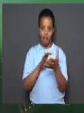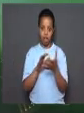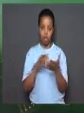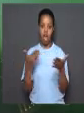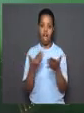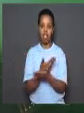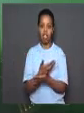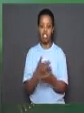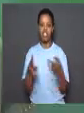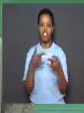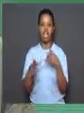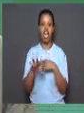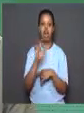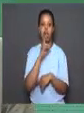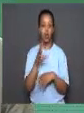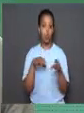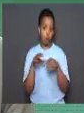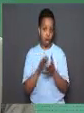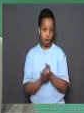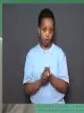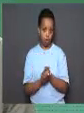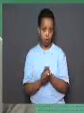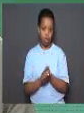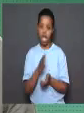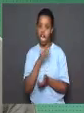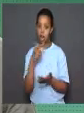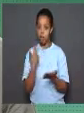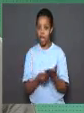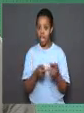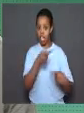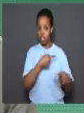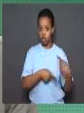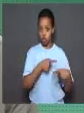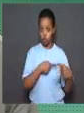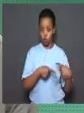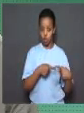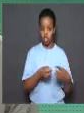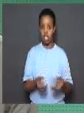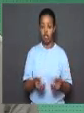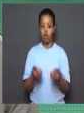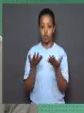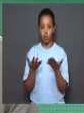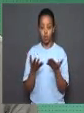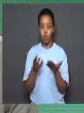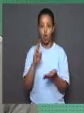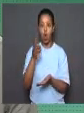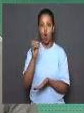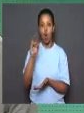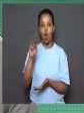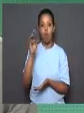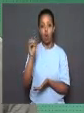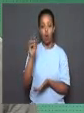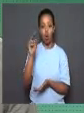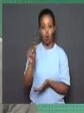new offspring. Do you think its genes will be mostly homozygous